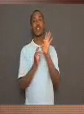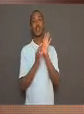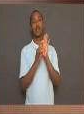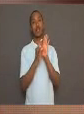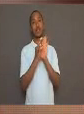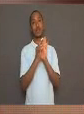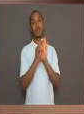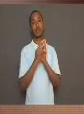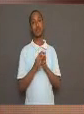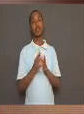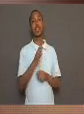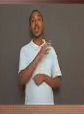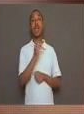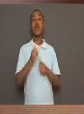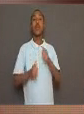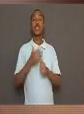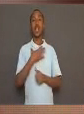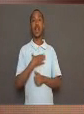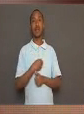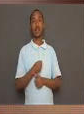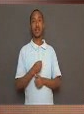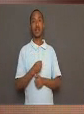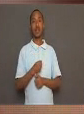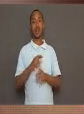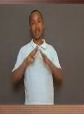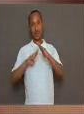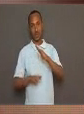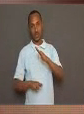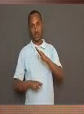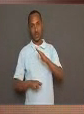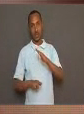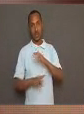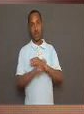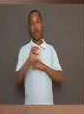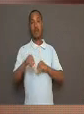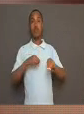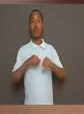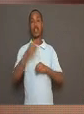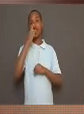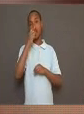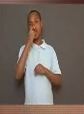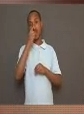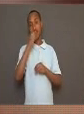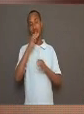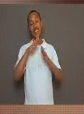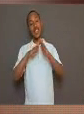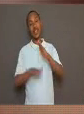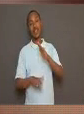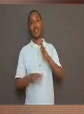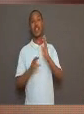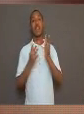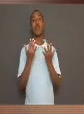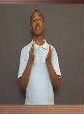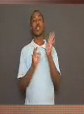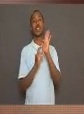number, and which element is being reduced and will thus experience a decrease in